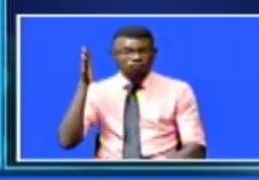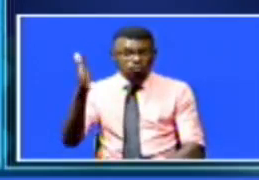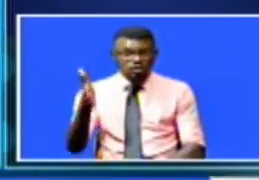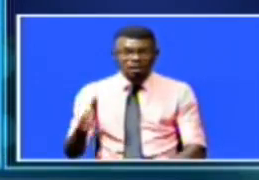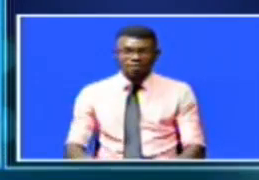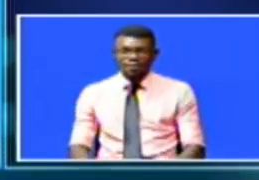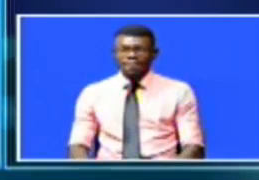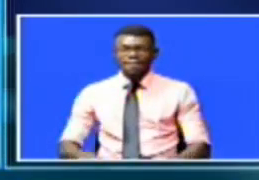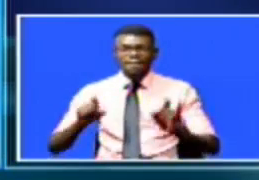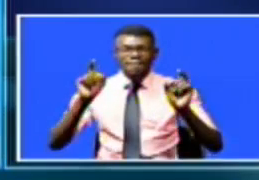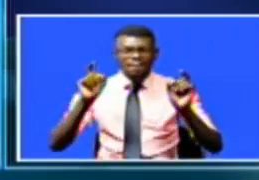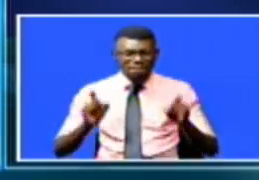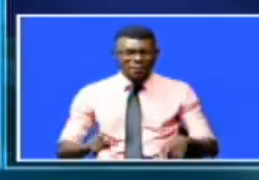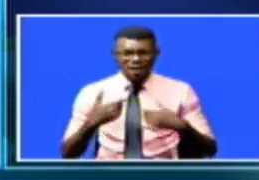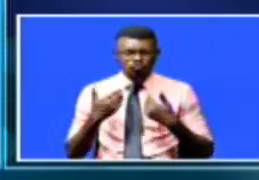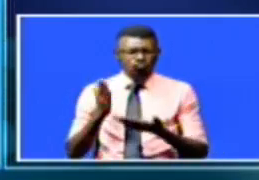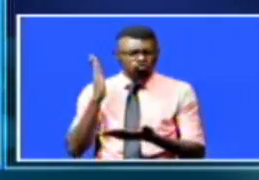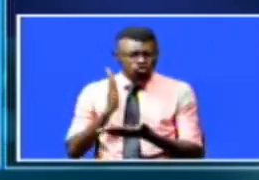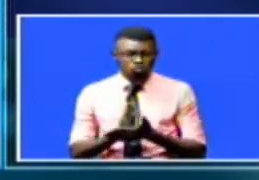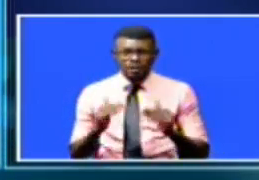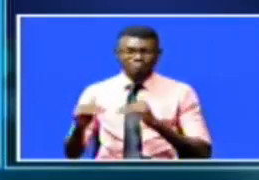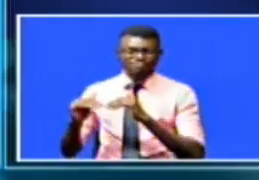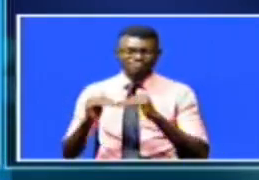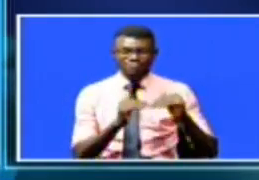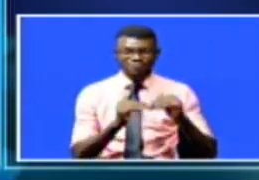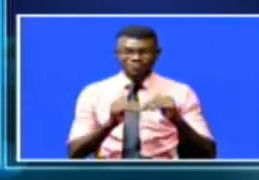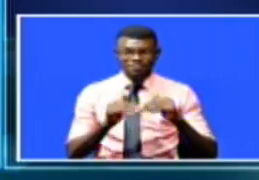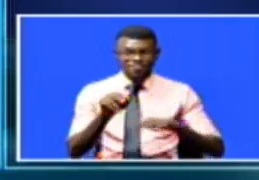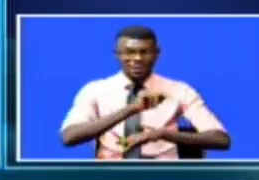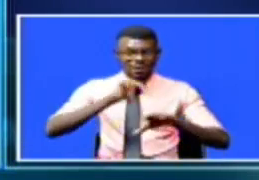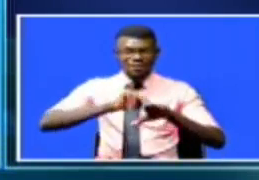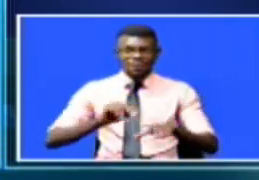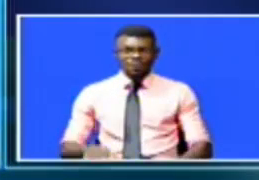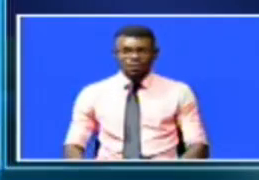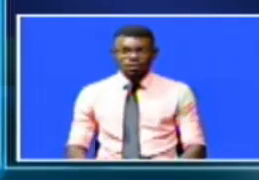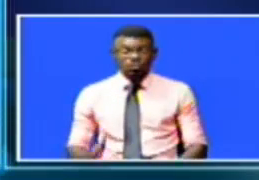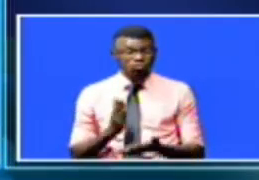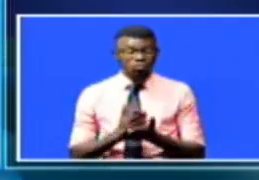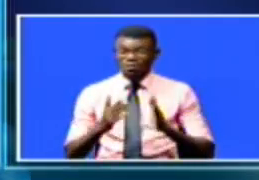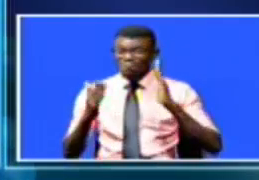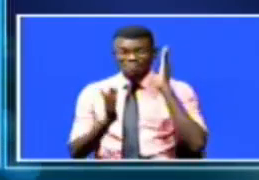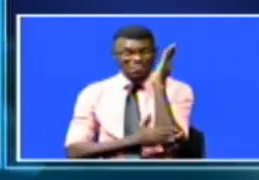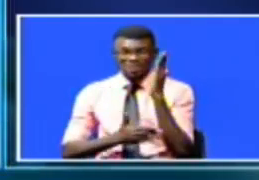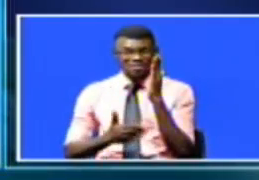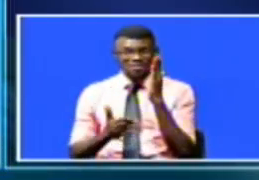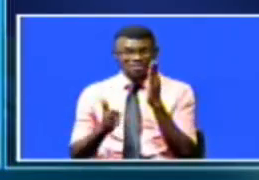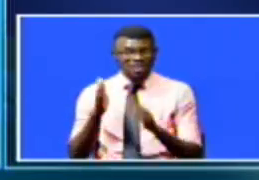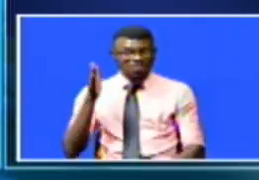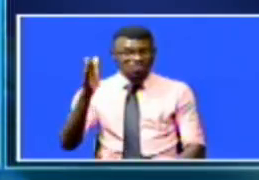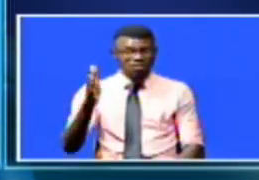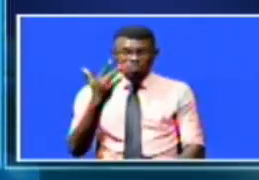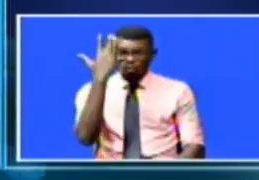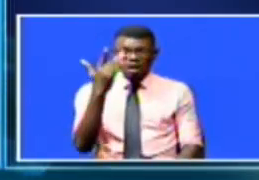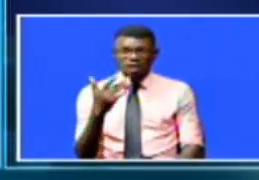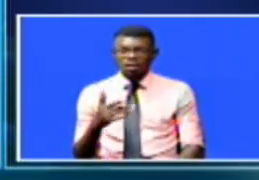a true democratic nation. So it is going to get nasty because we are not going to